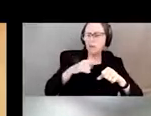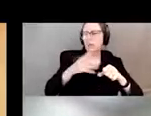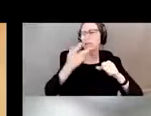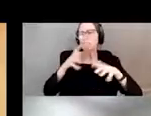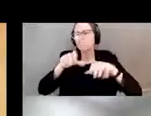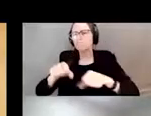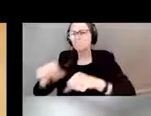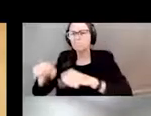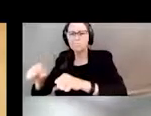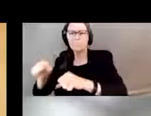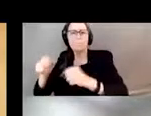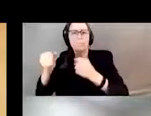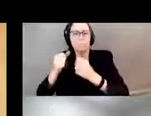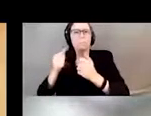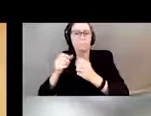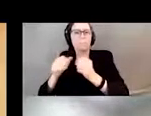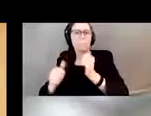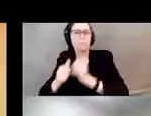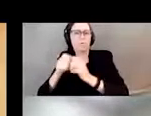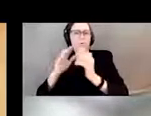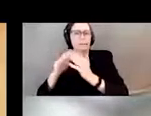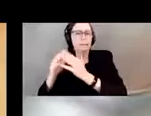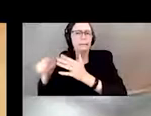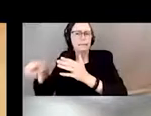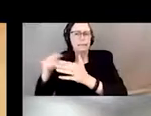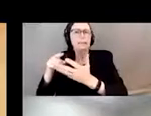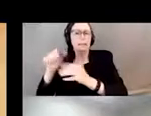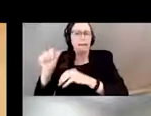inside Afghanistan in December of